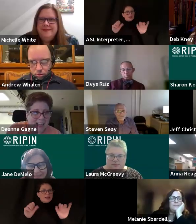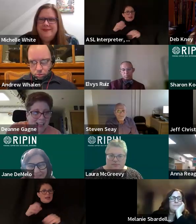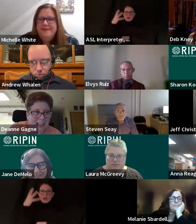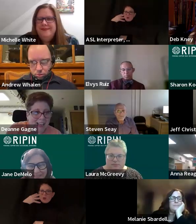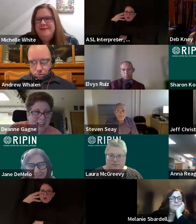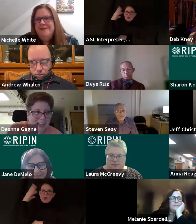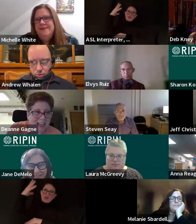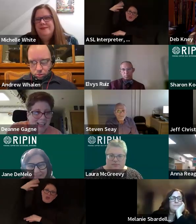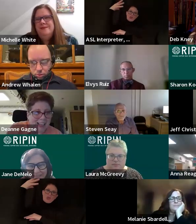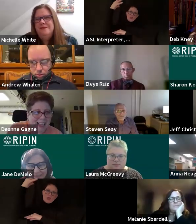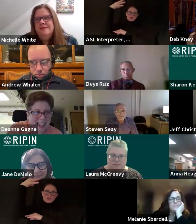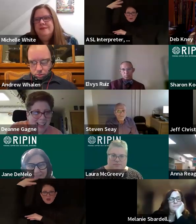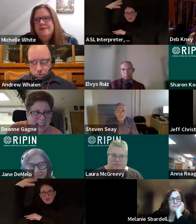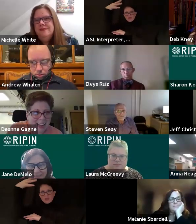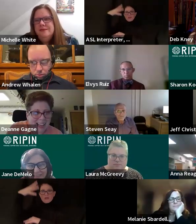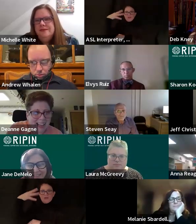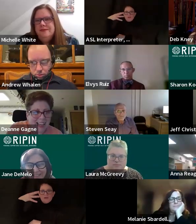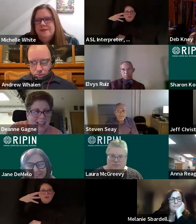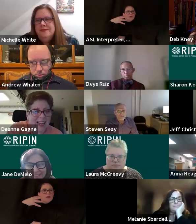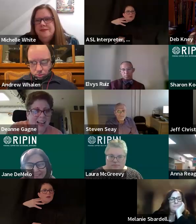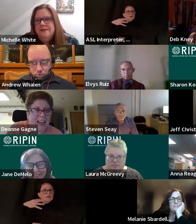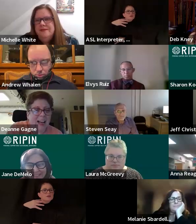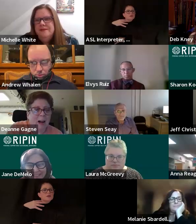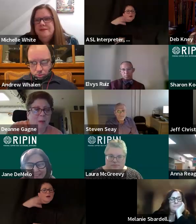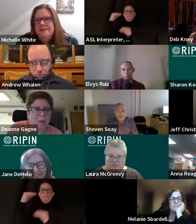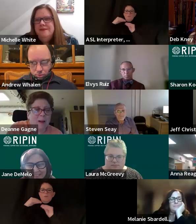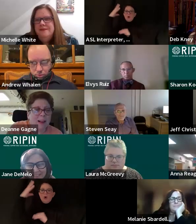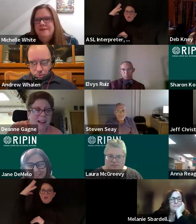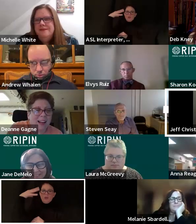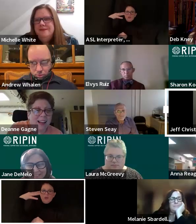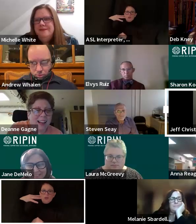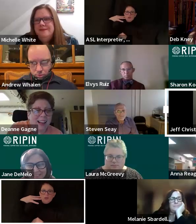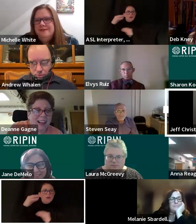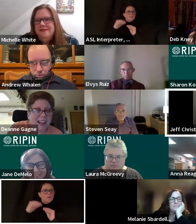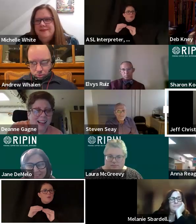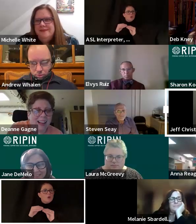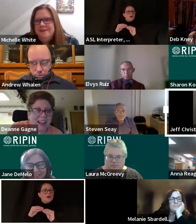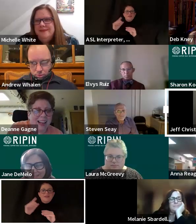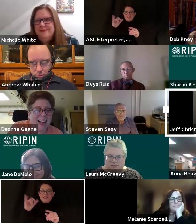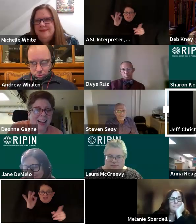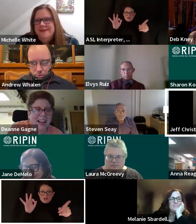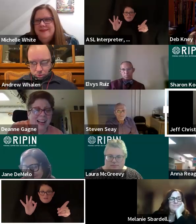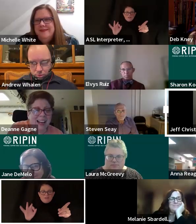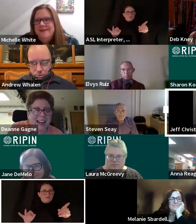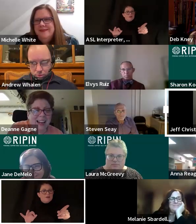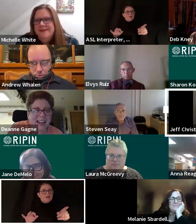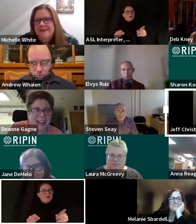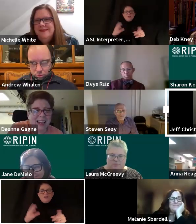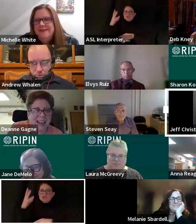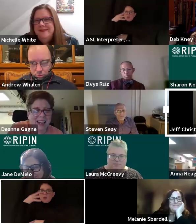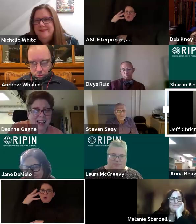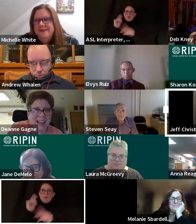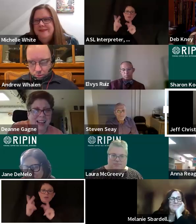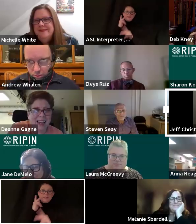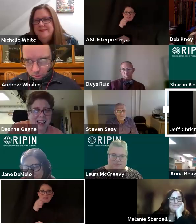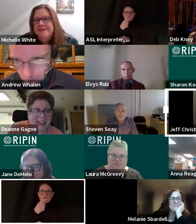to my voice. It's like so your head is in the bottom corner. A little bit more the way you're going. That's Jeff. Just so in the recording people can